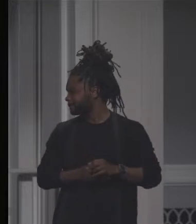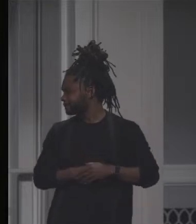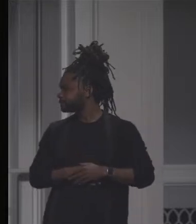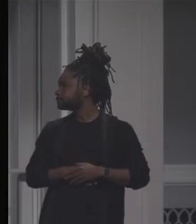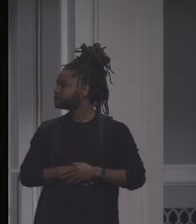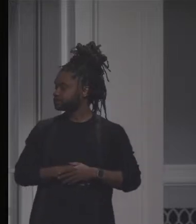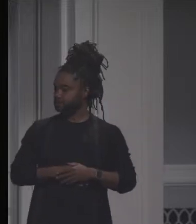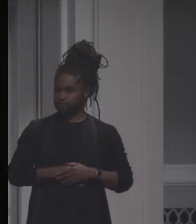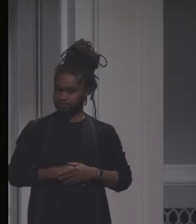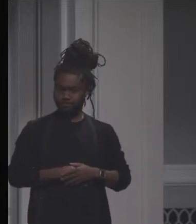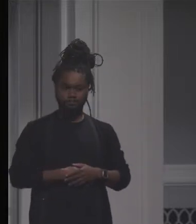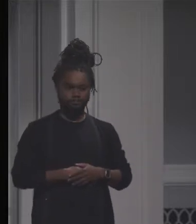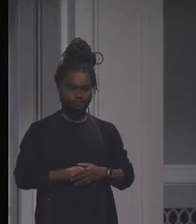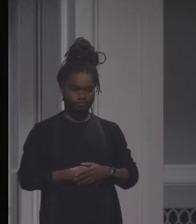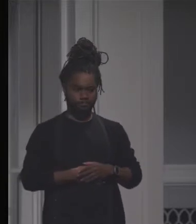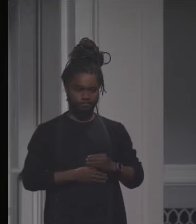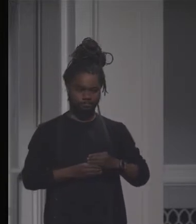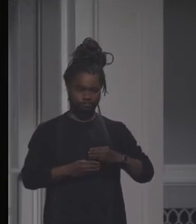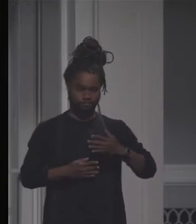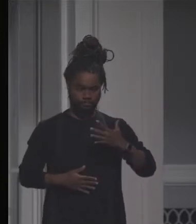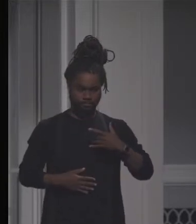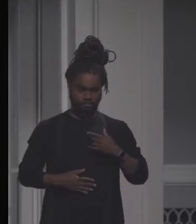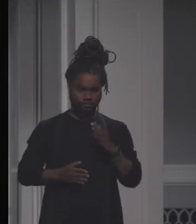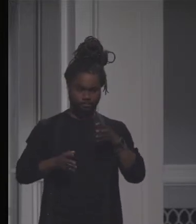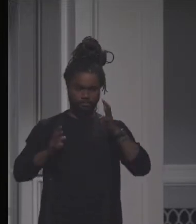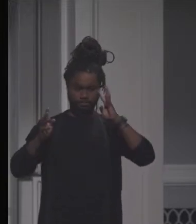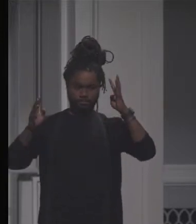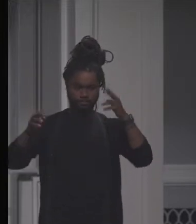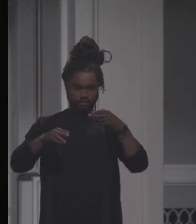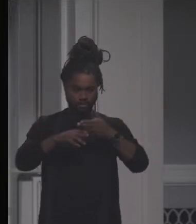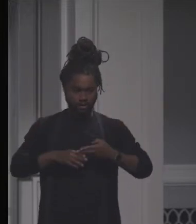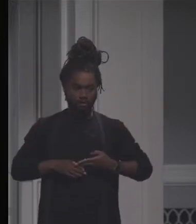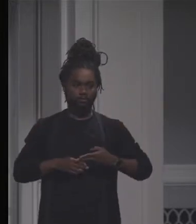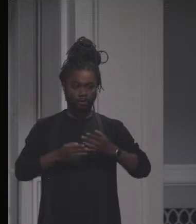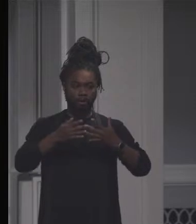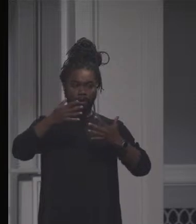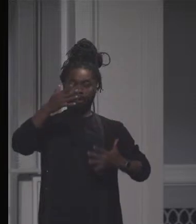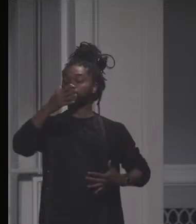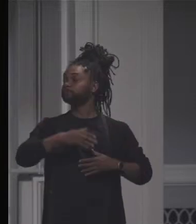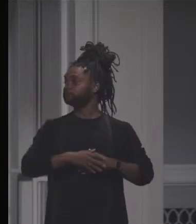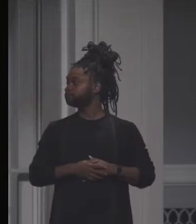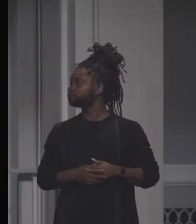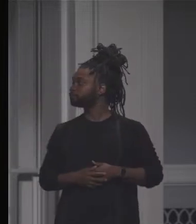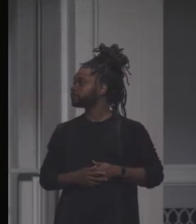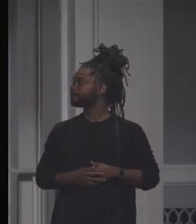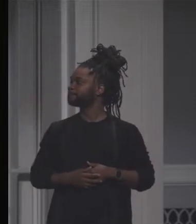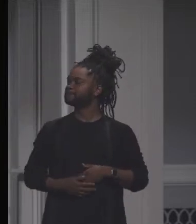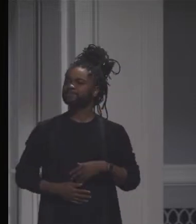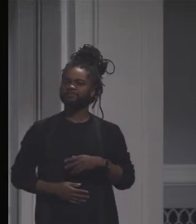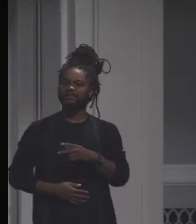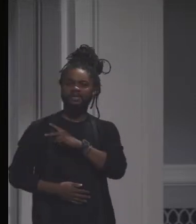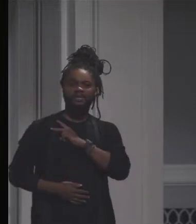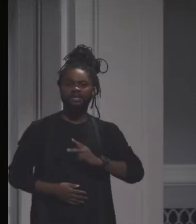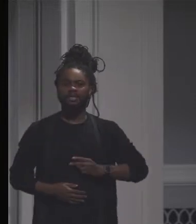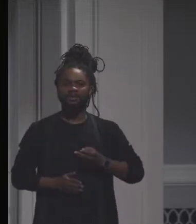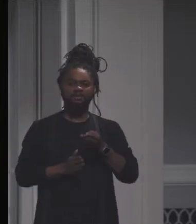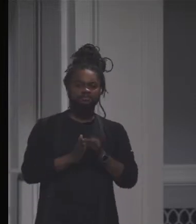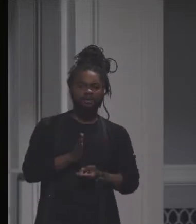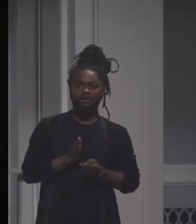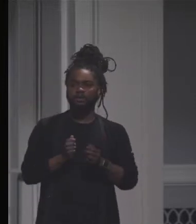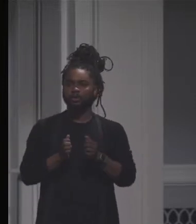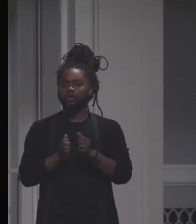goods really came in handy. Because I learned that, like at Sutton Hoo, the king is buried with a